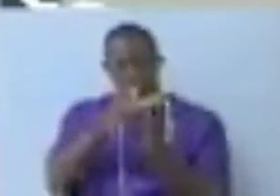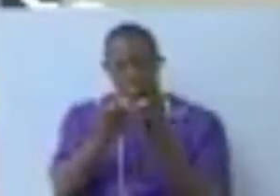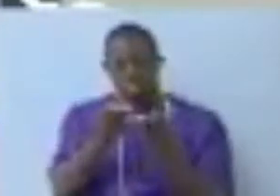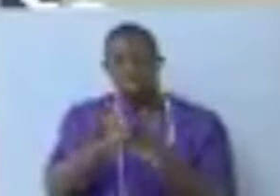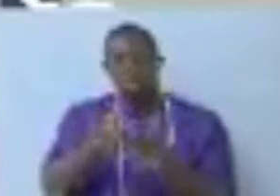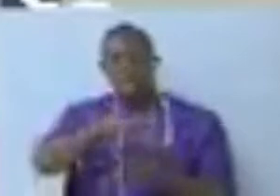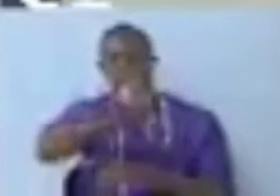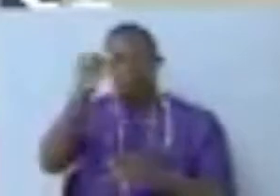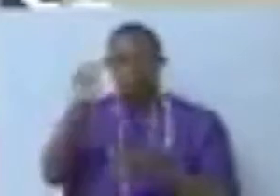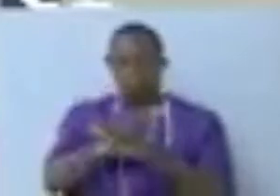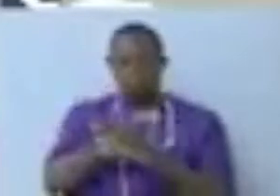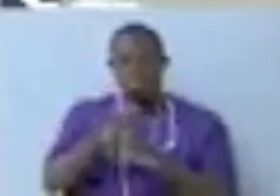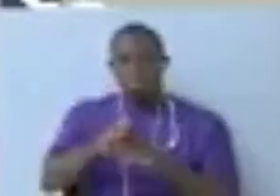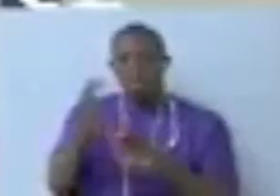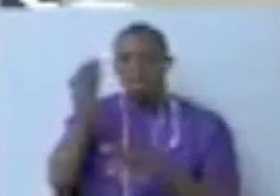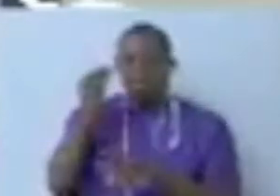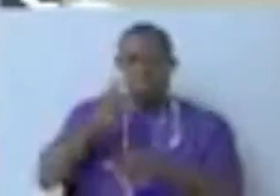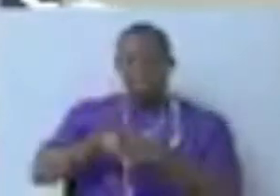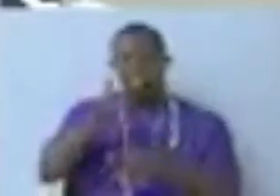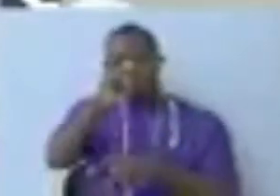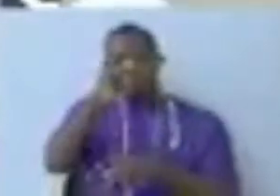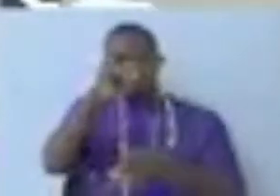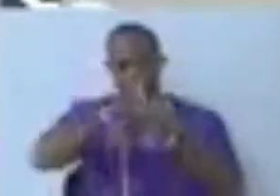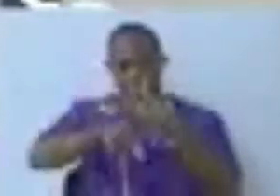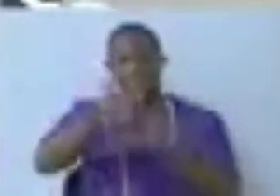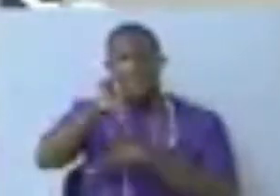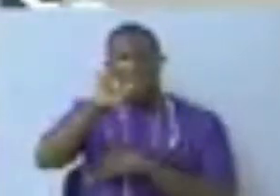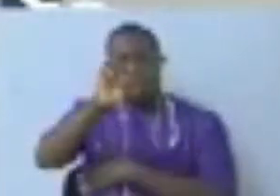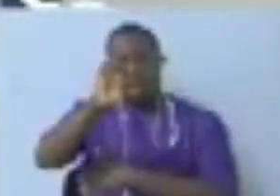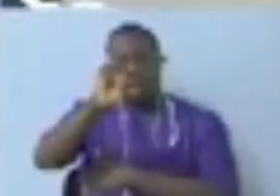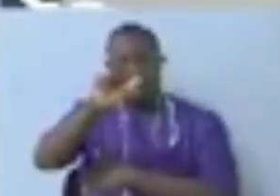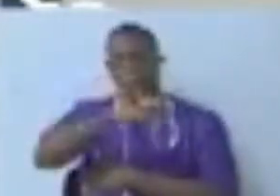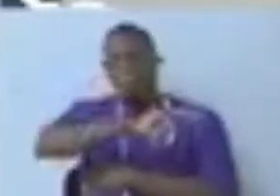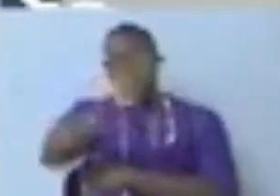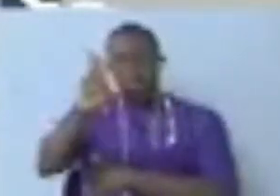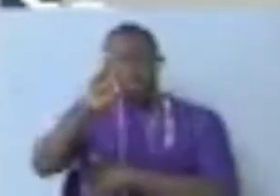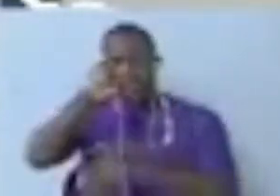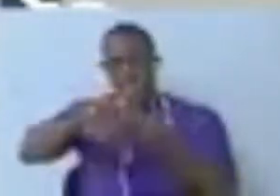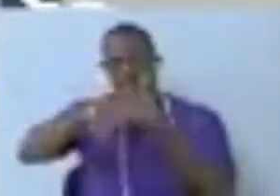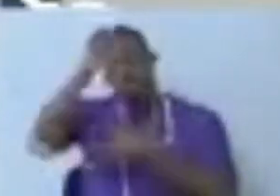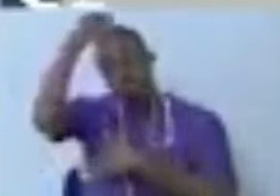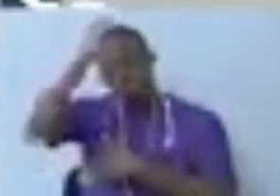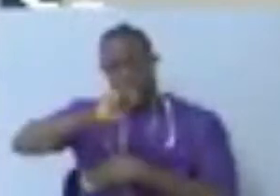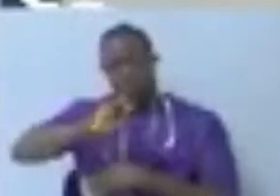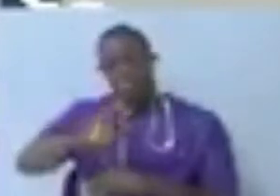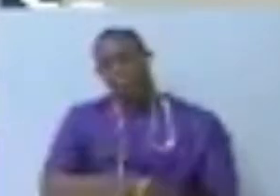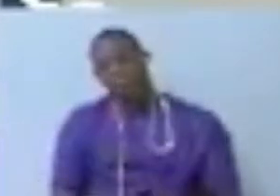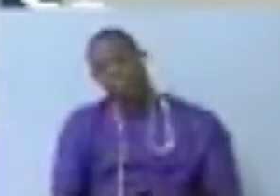during this time, you were at the NIA and not at the police. That